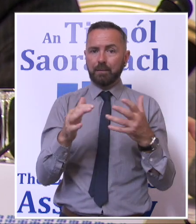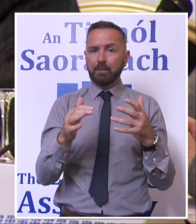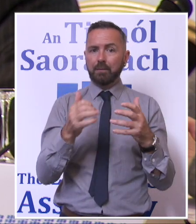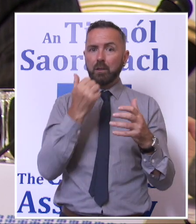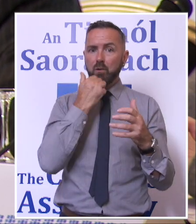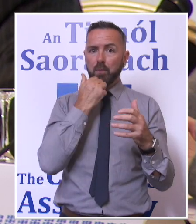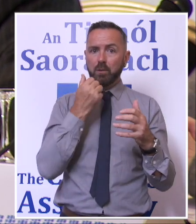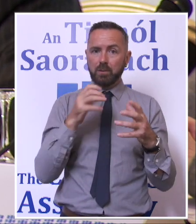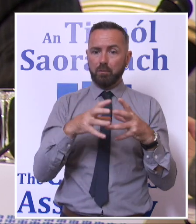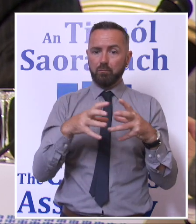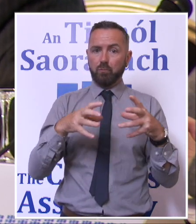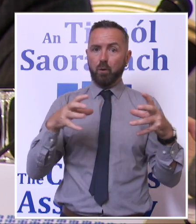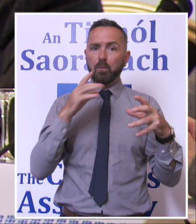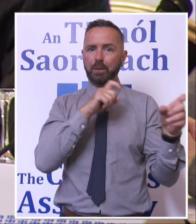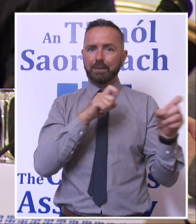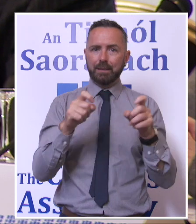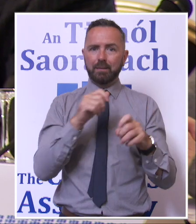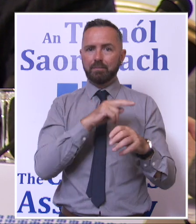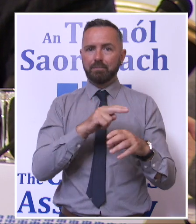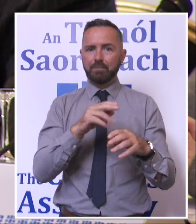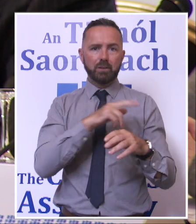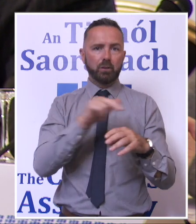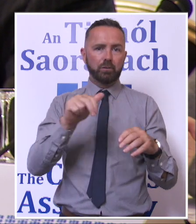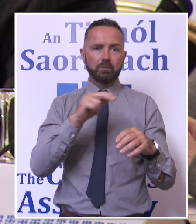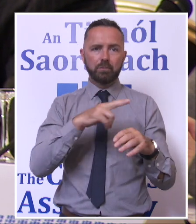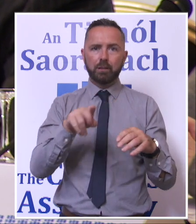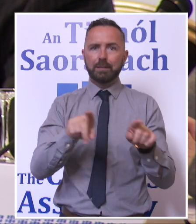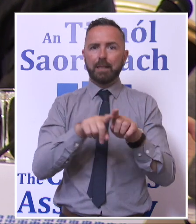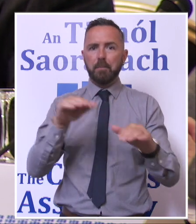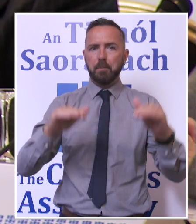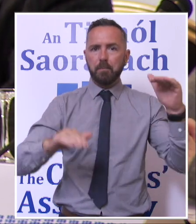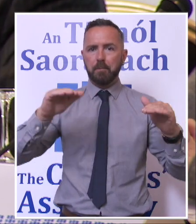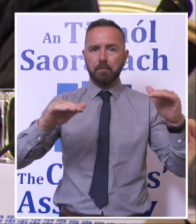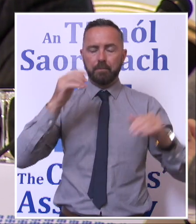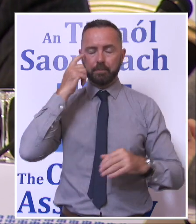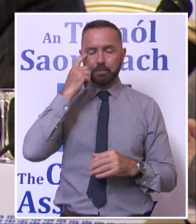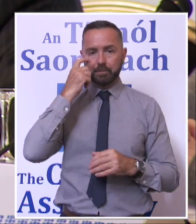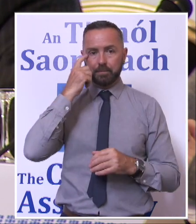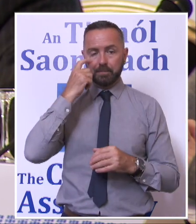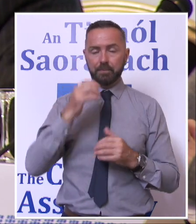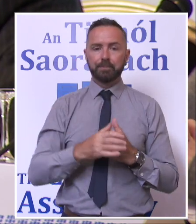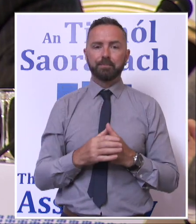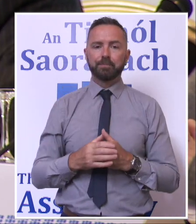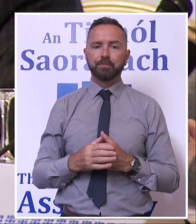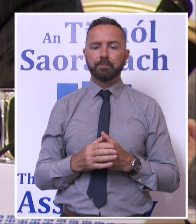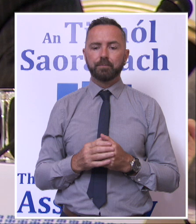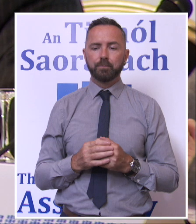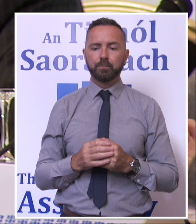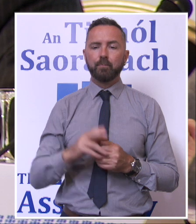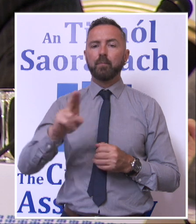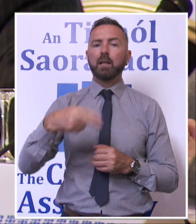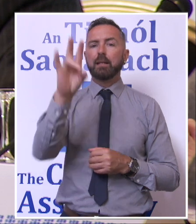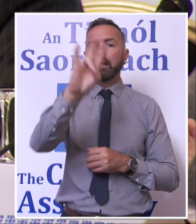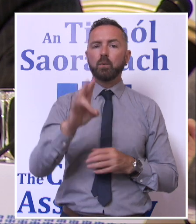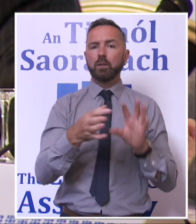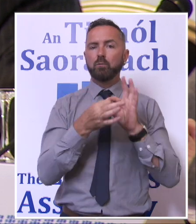that's something I might come back to later, and there's no coherent lower tier of decision-making underpinning this. The next question